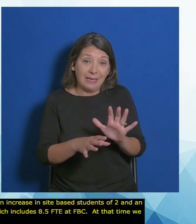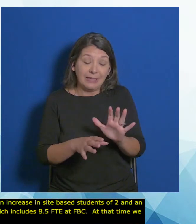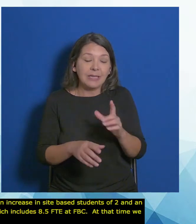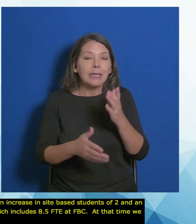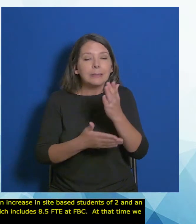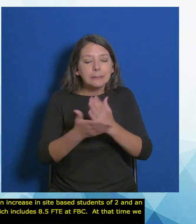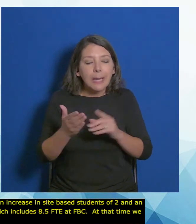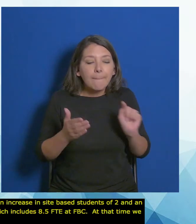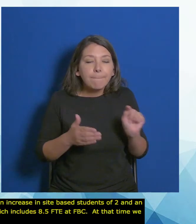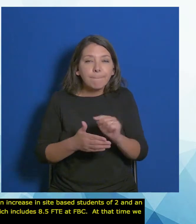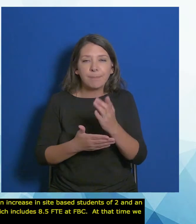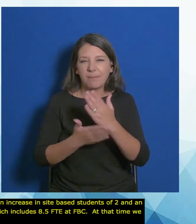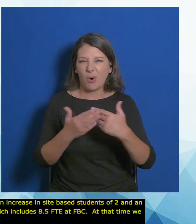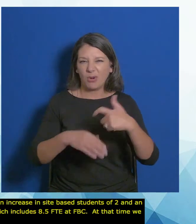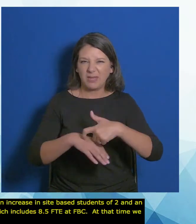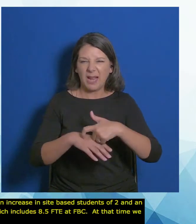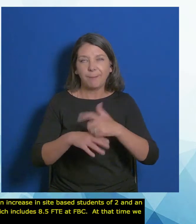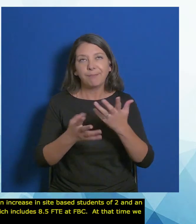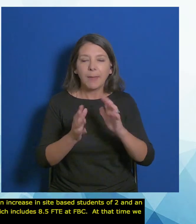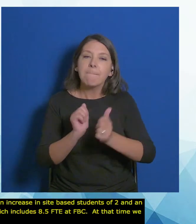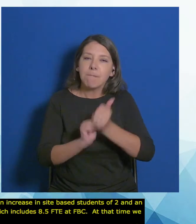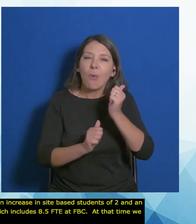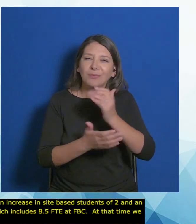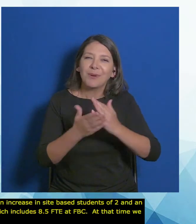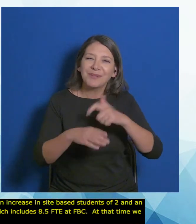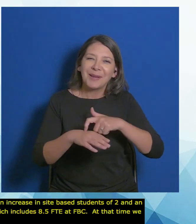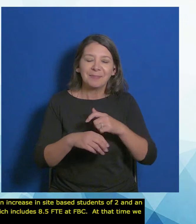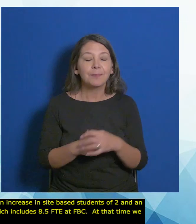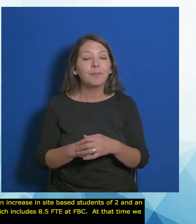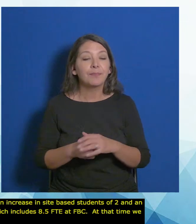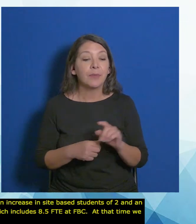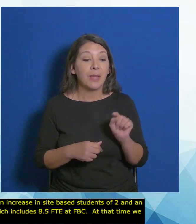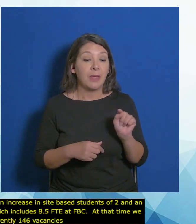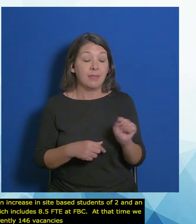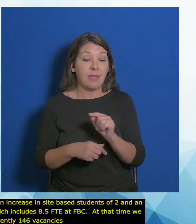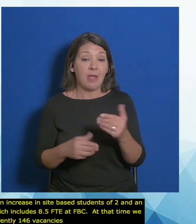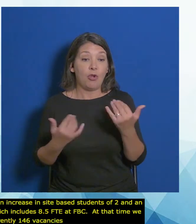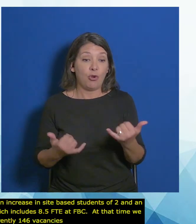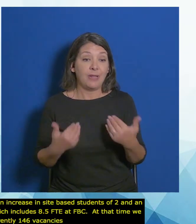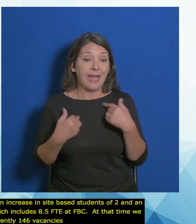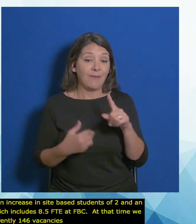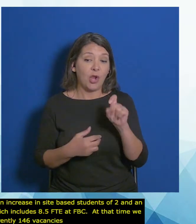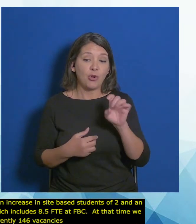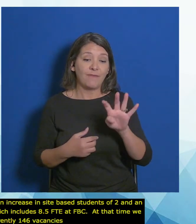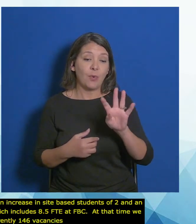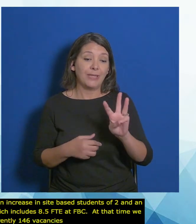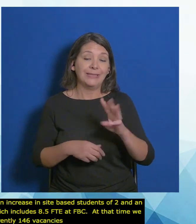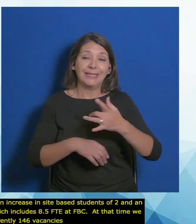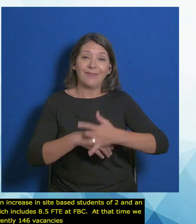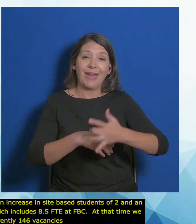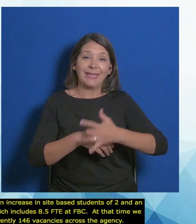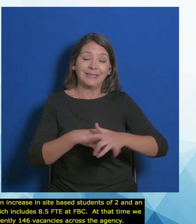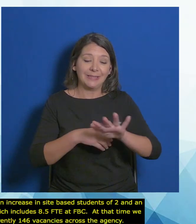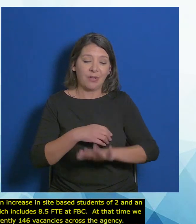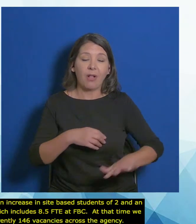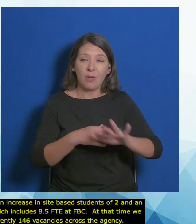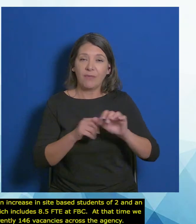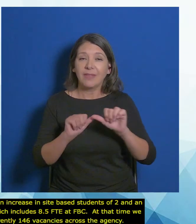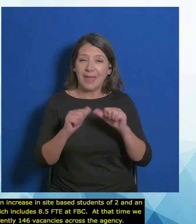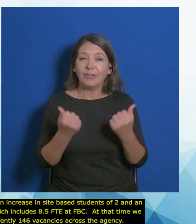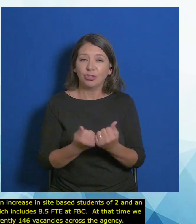them are part-time. Most of them are part-time. There are currently 146 vacancies across the agency.